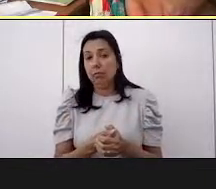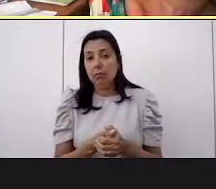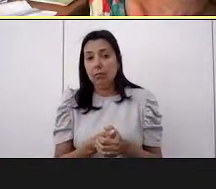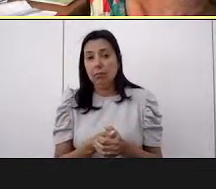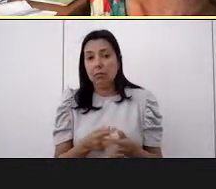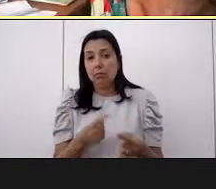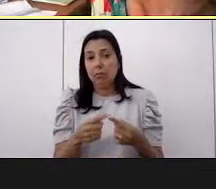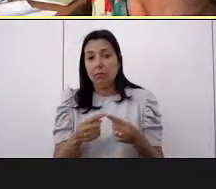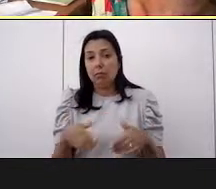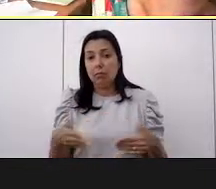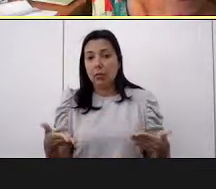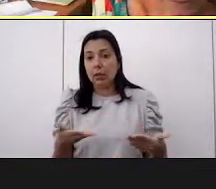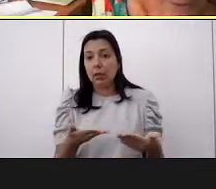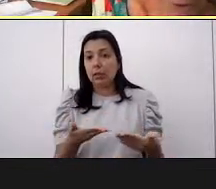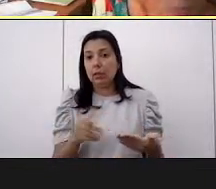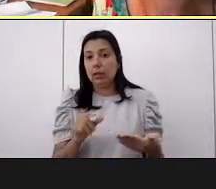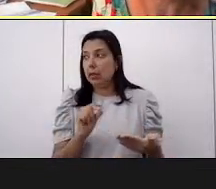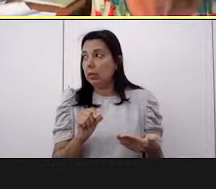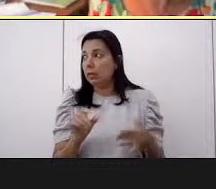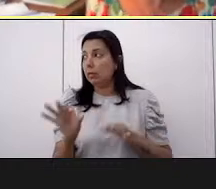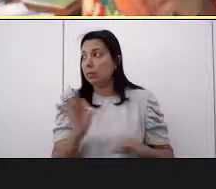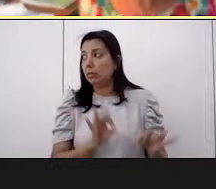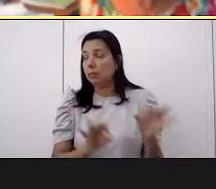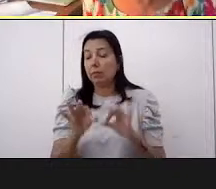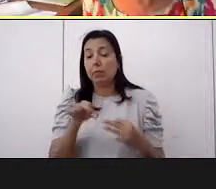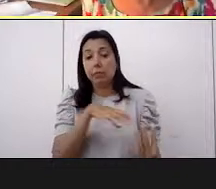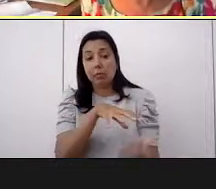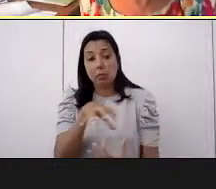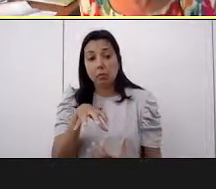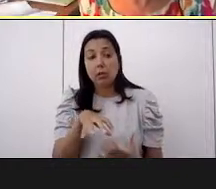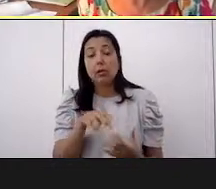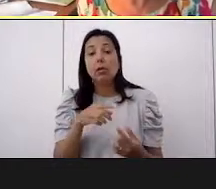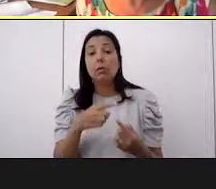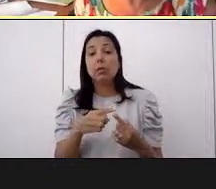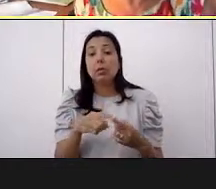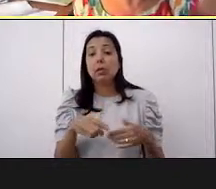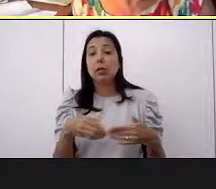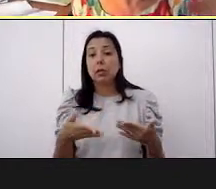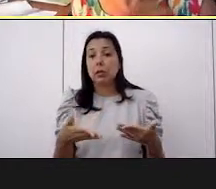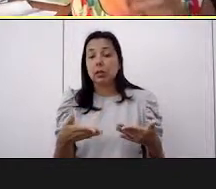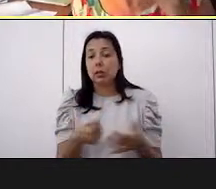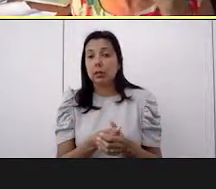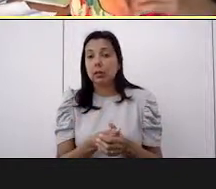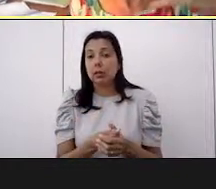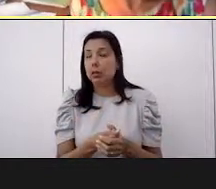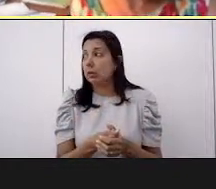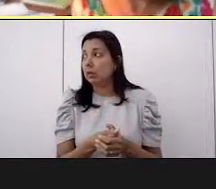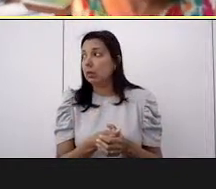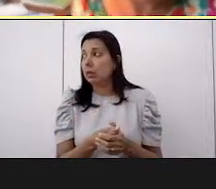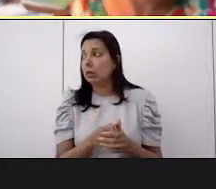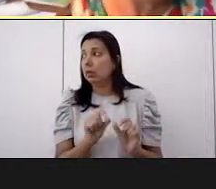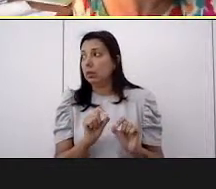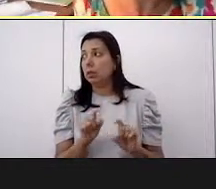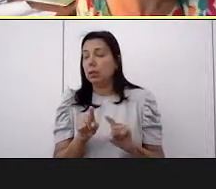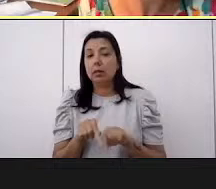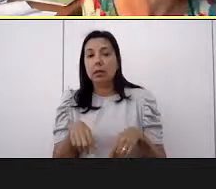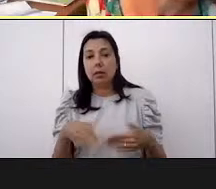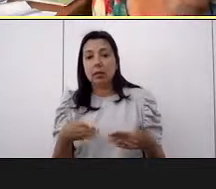World Trade Organization, which is a kind of pre-institutionalization stage of the ideas put